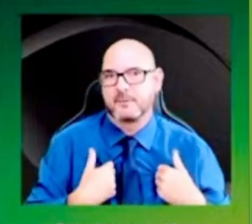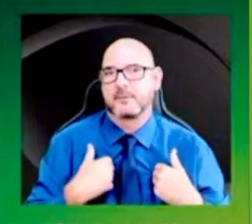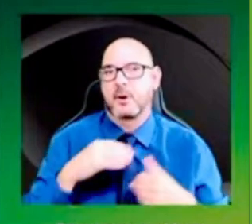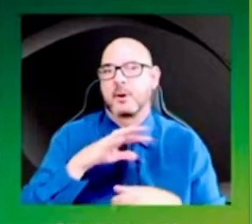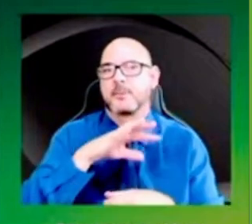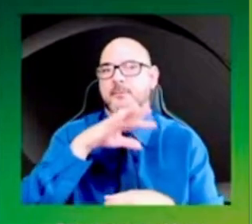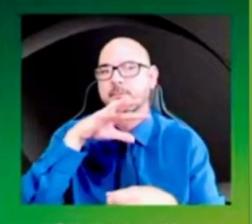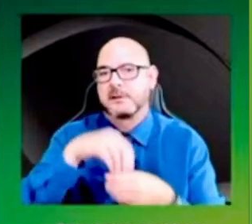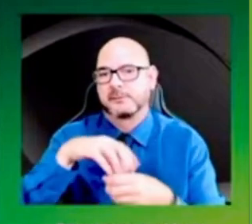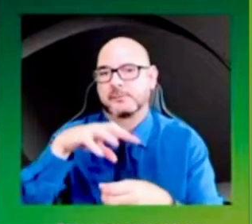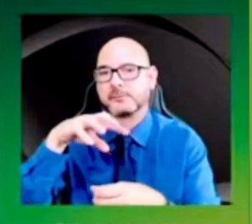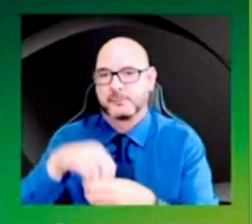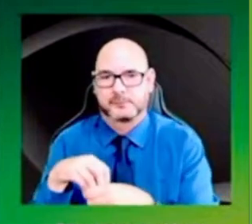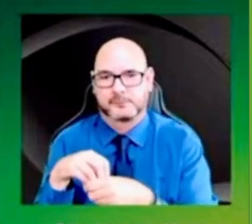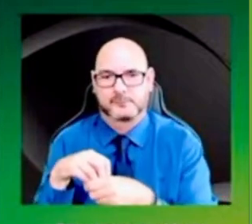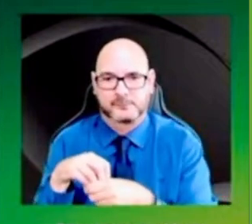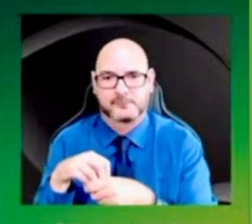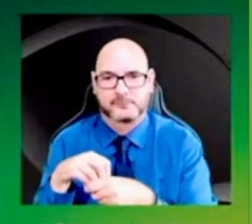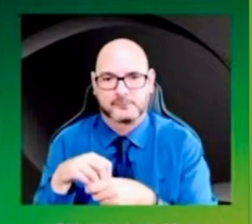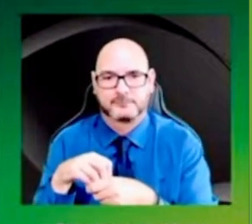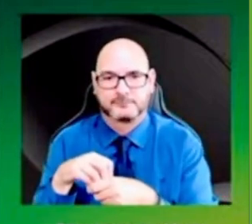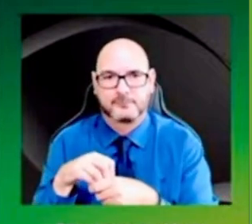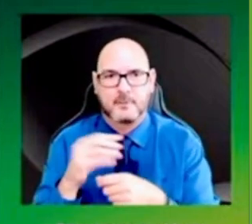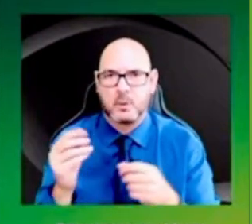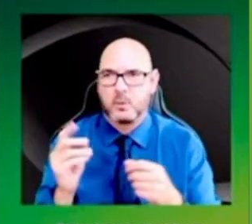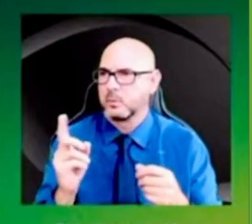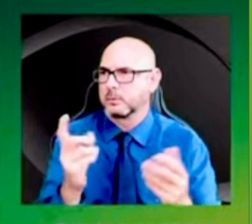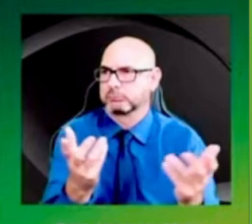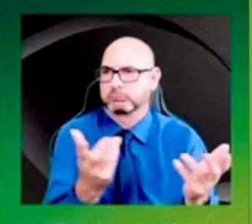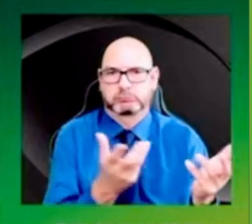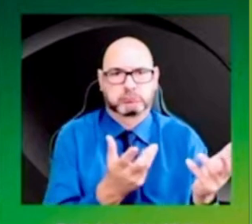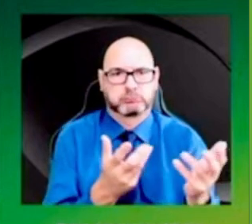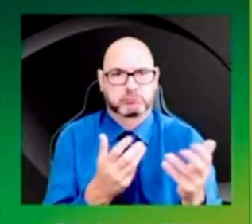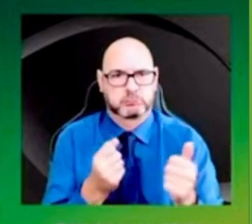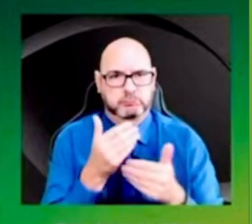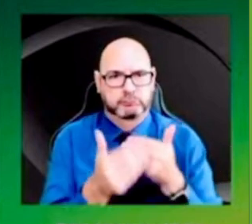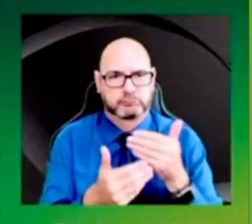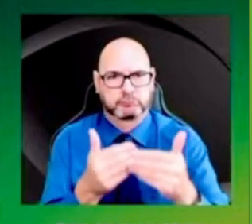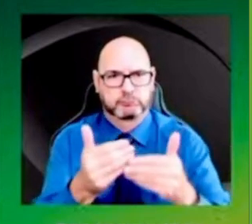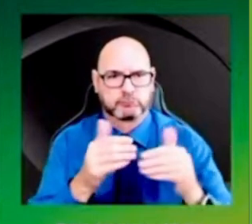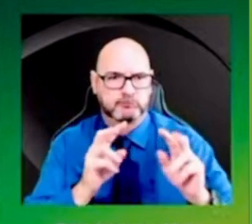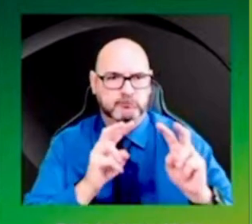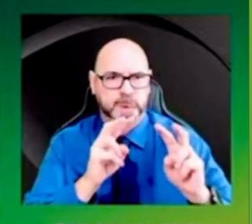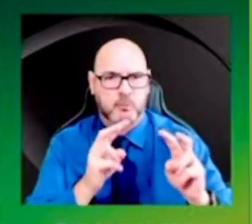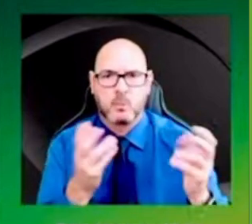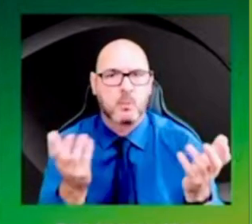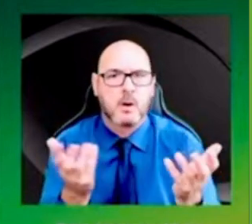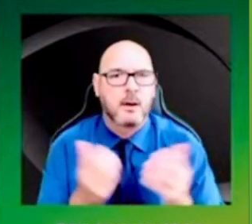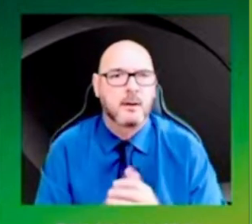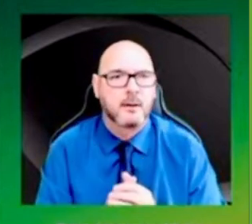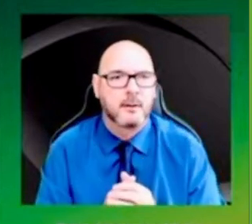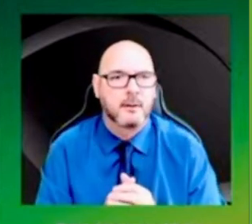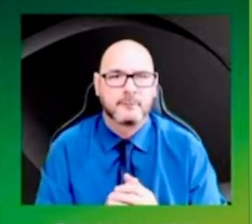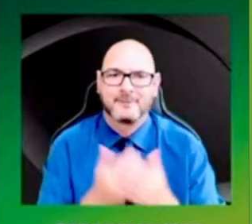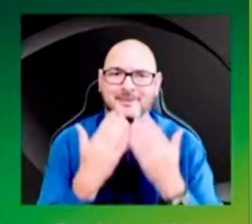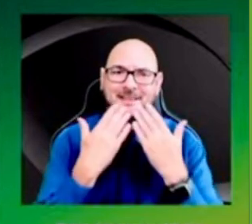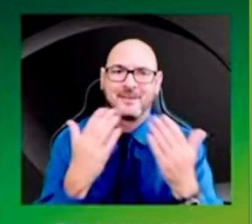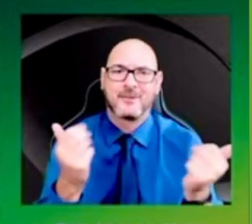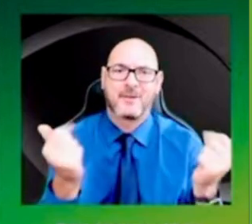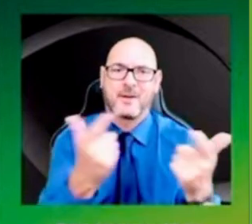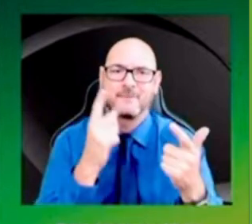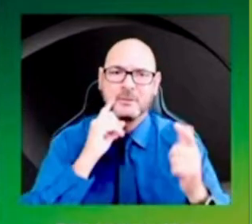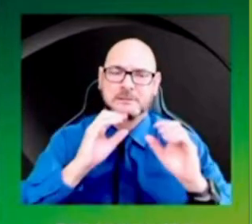in where this all goes. And so with that, I thank you all. Obviously, I am extremely